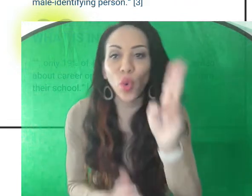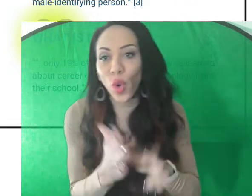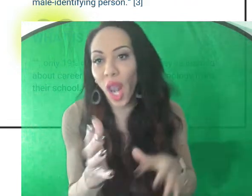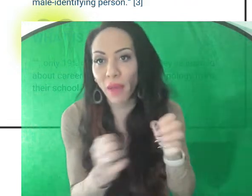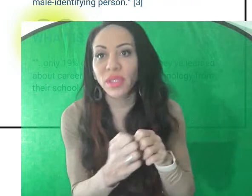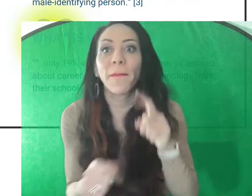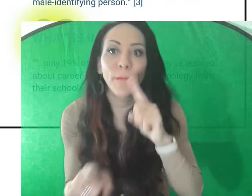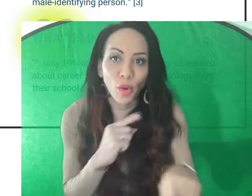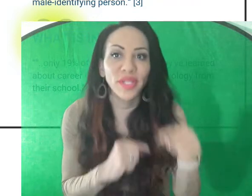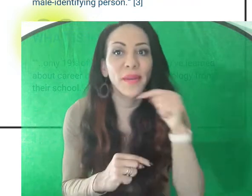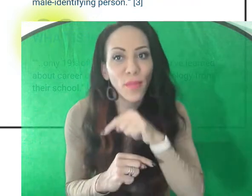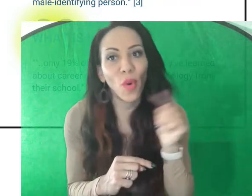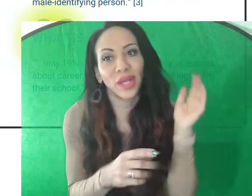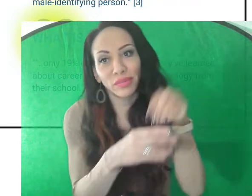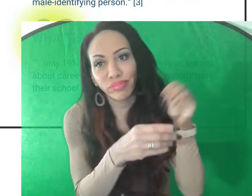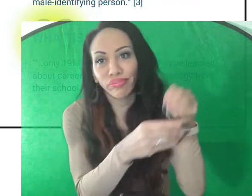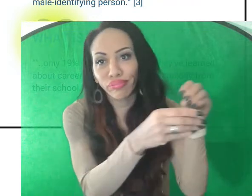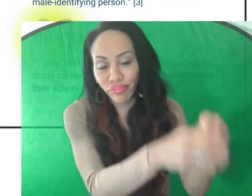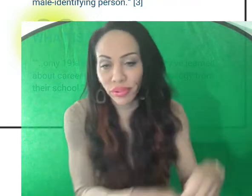I also believe that